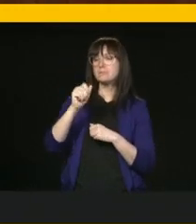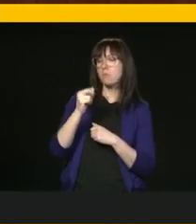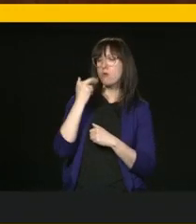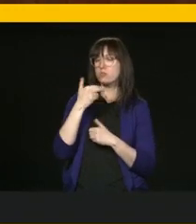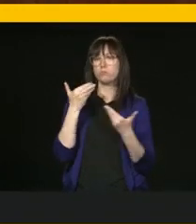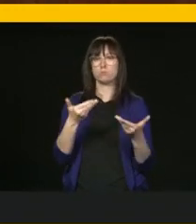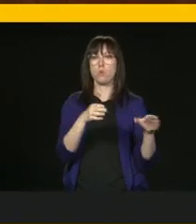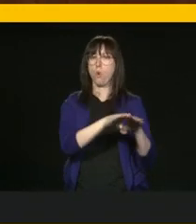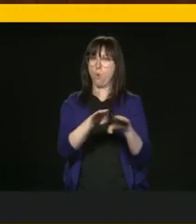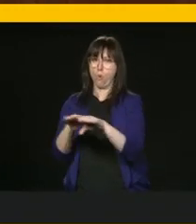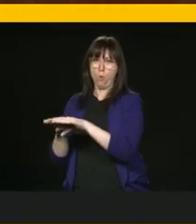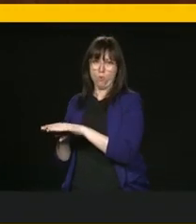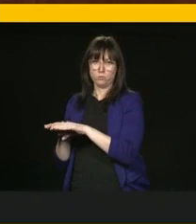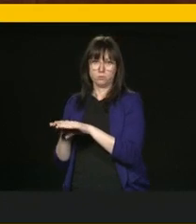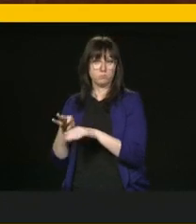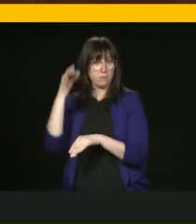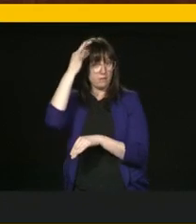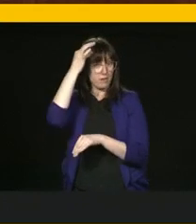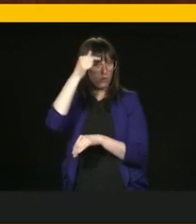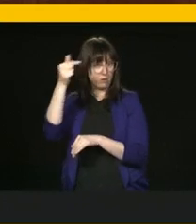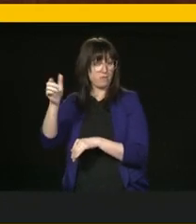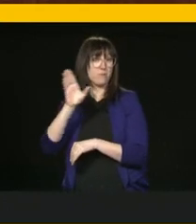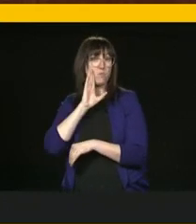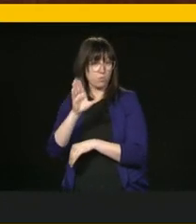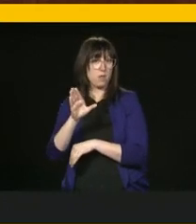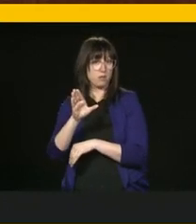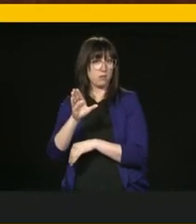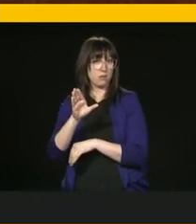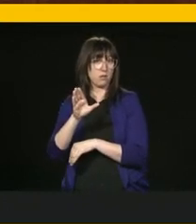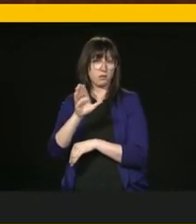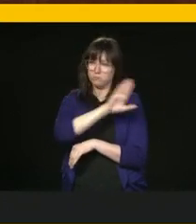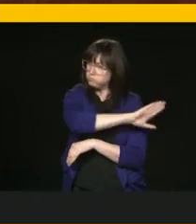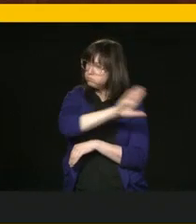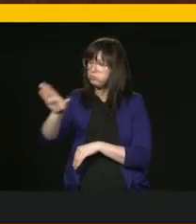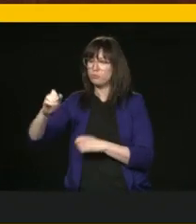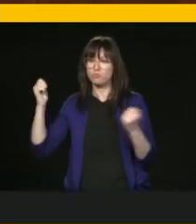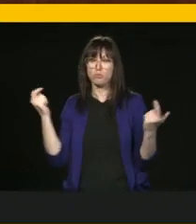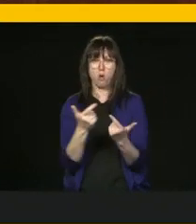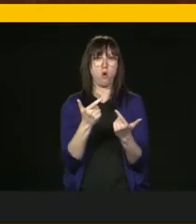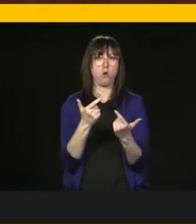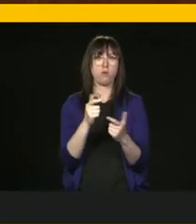to issue a blanket order to close all non-essential businesses now?